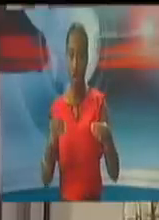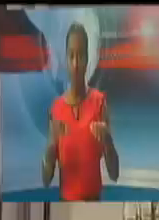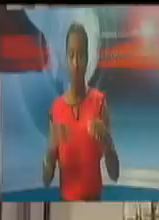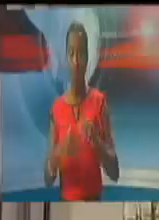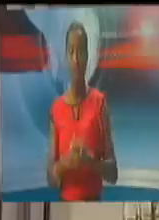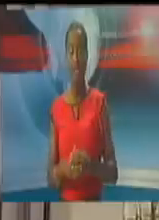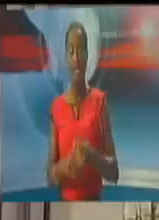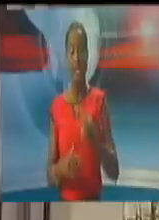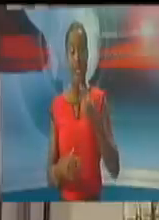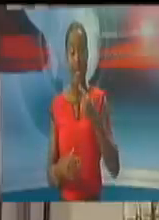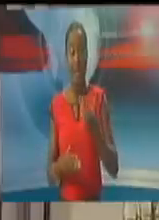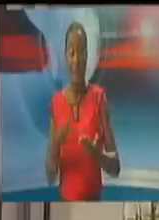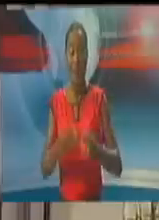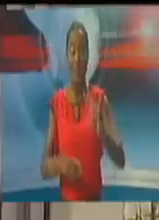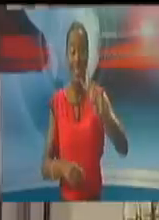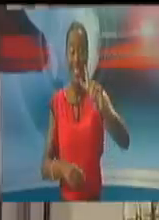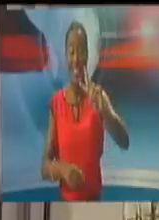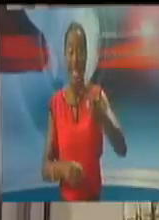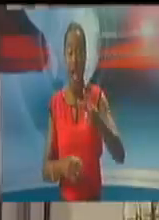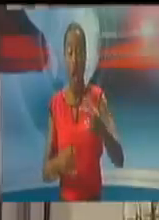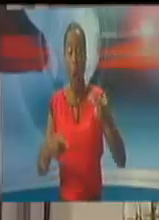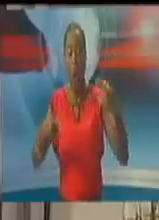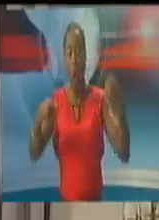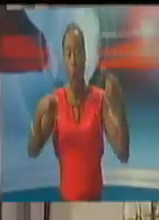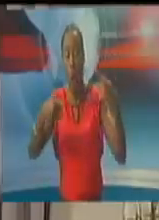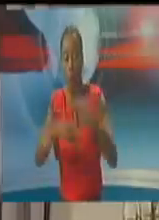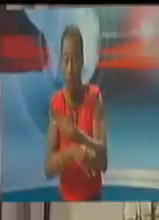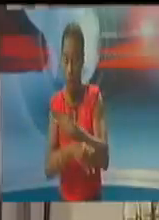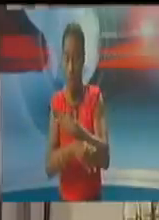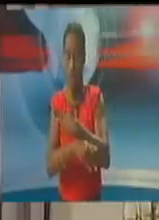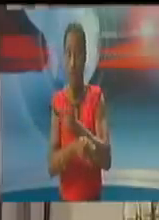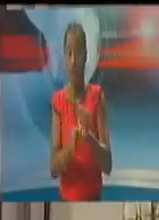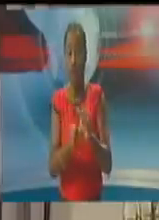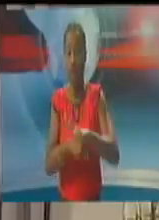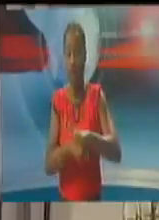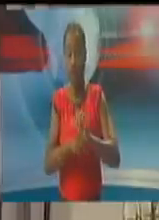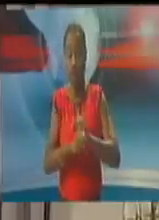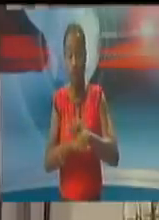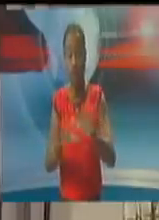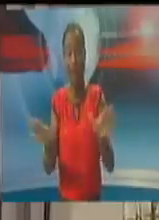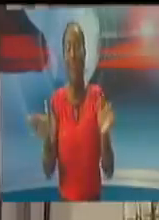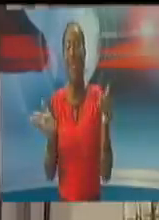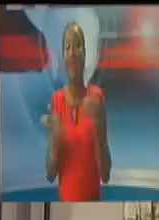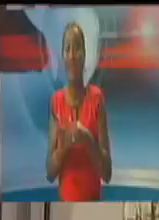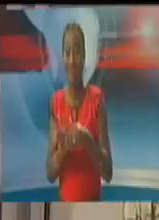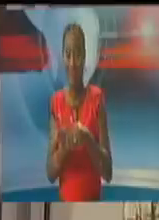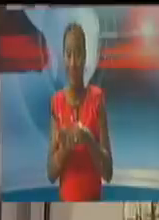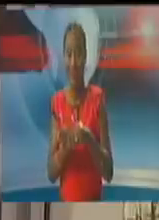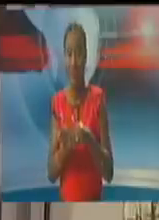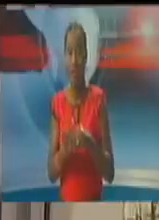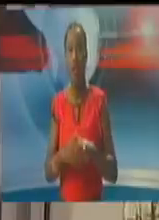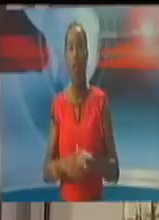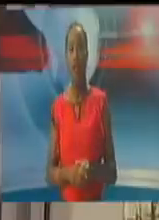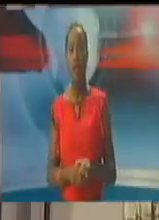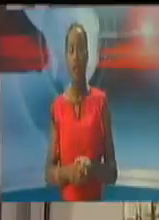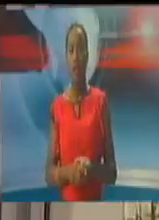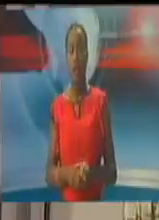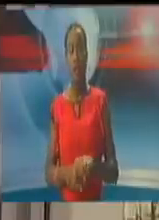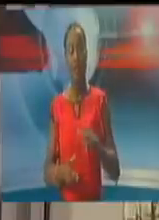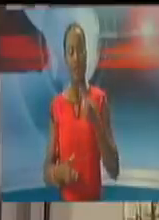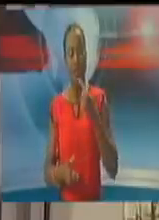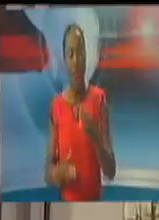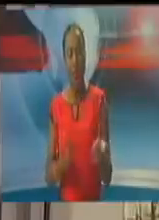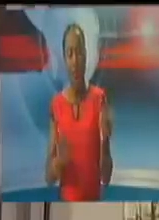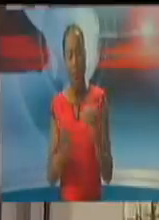second, possibly worse coronavirus outbreak this winter. We keep talking about the second wave, the